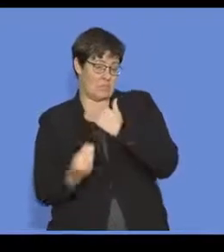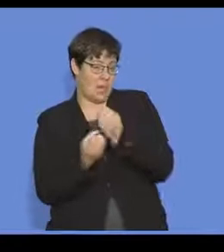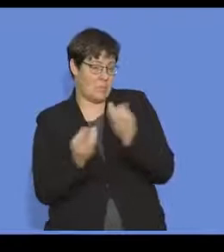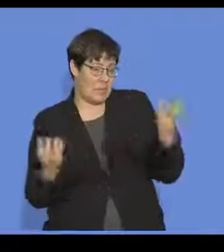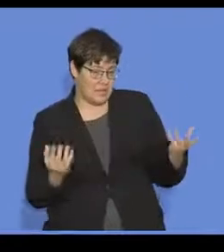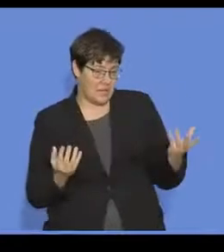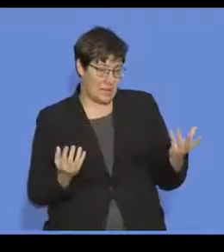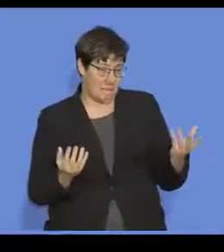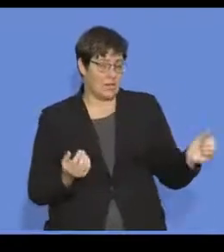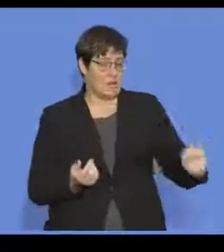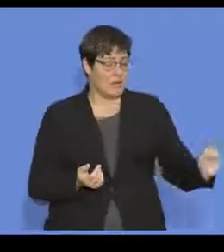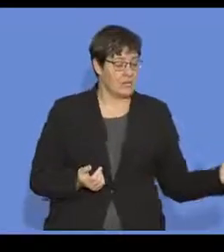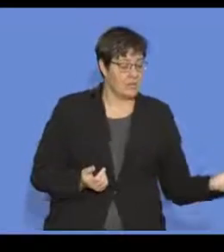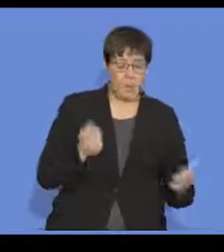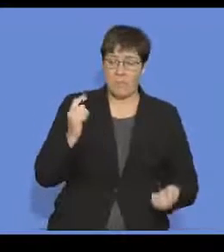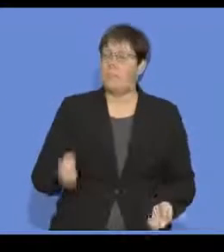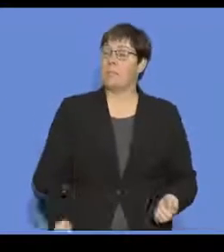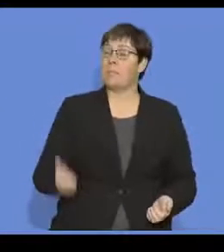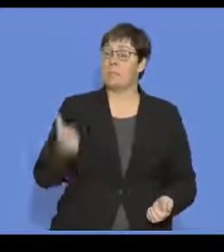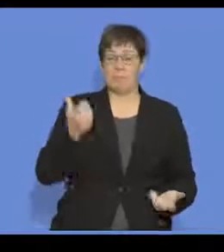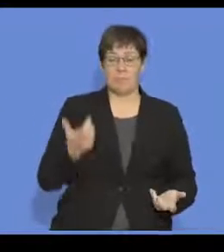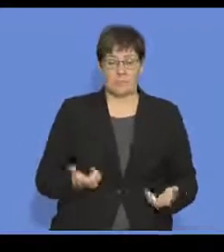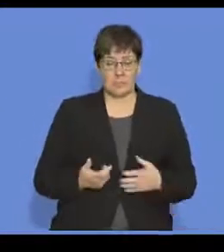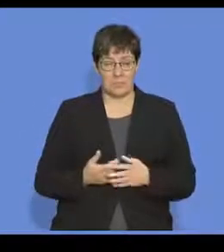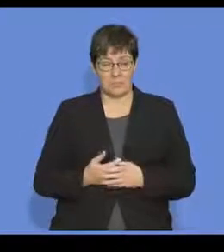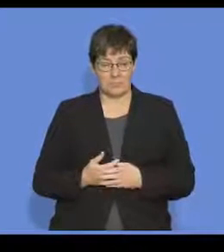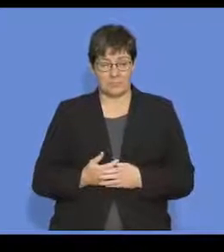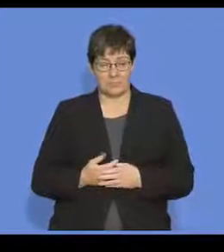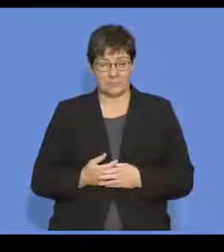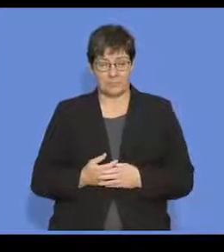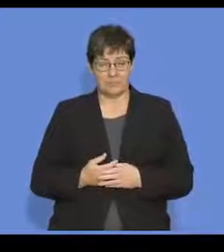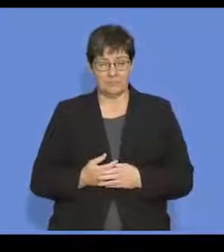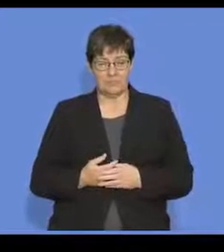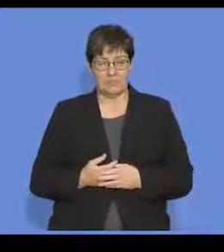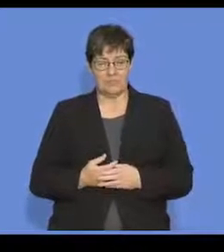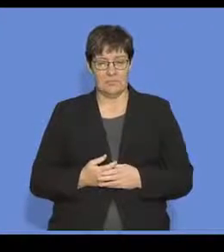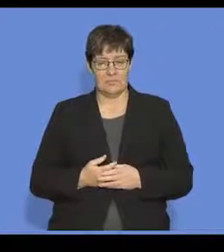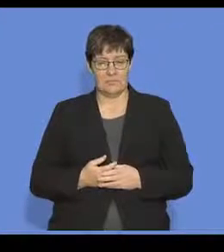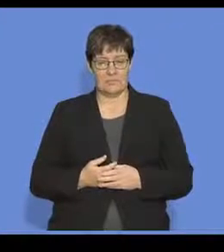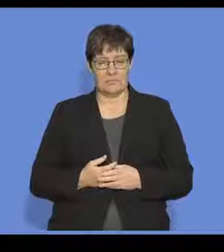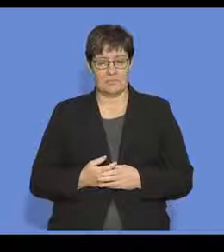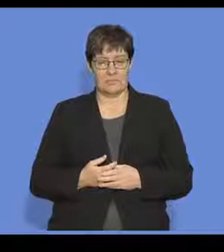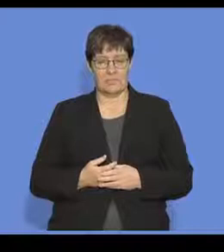outcomes when a die is rolled and when a coin is tossed? So to do this,